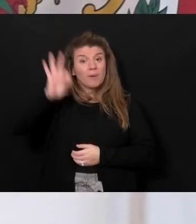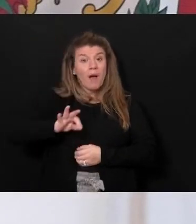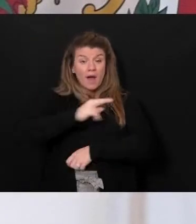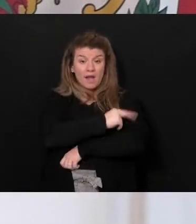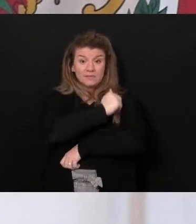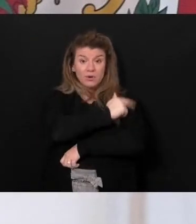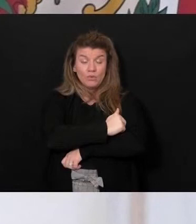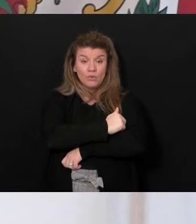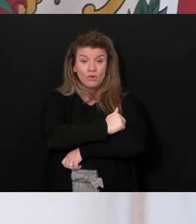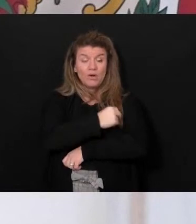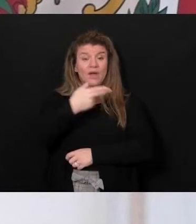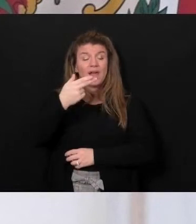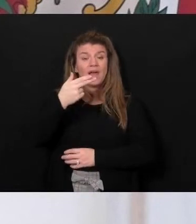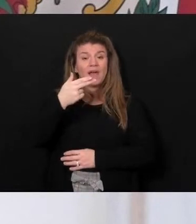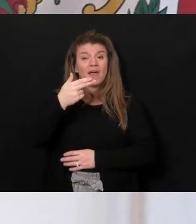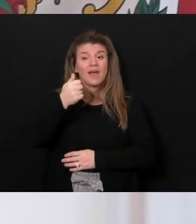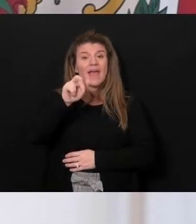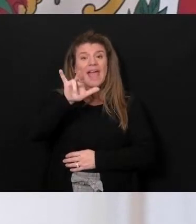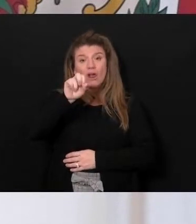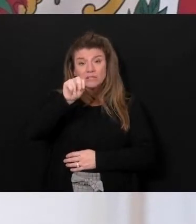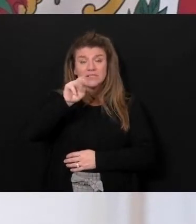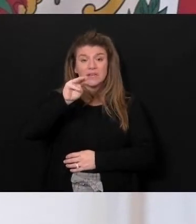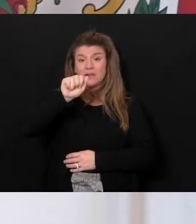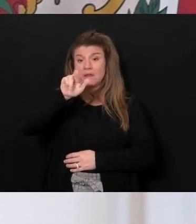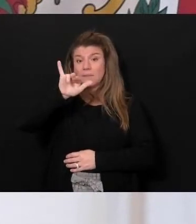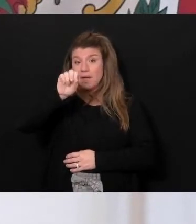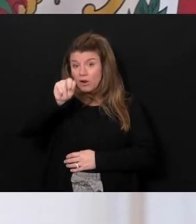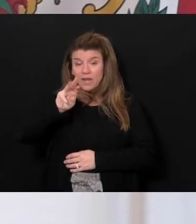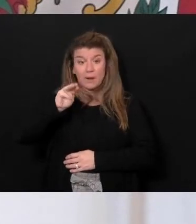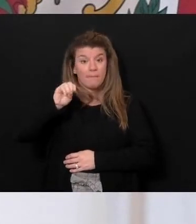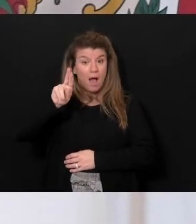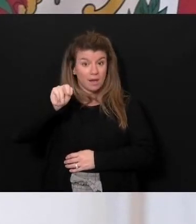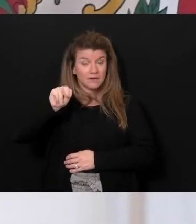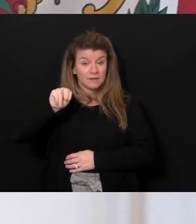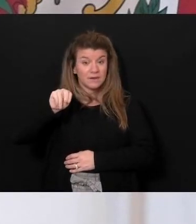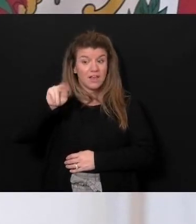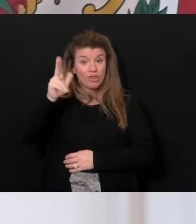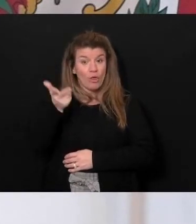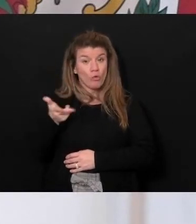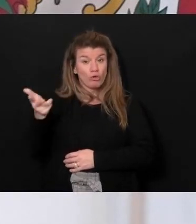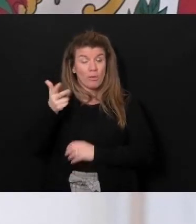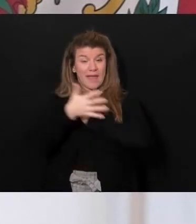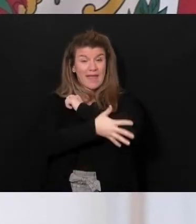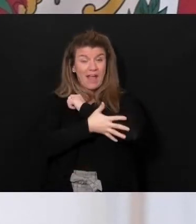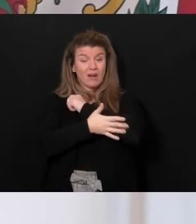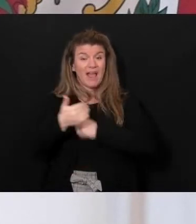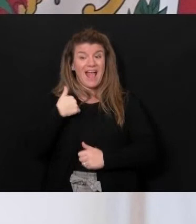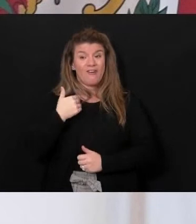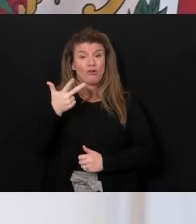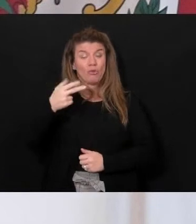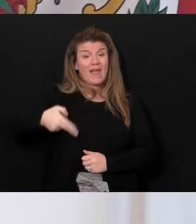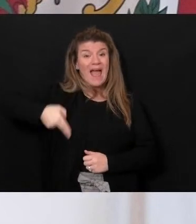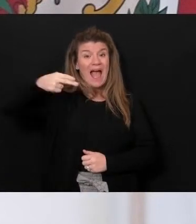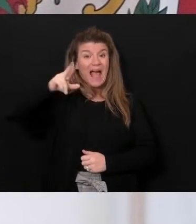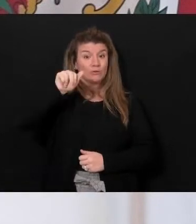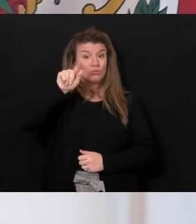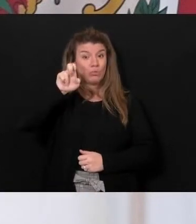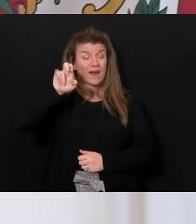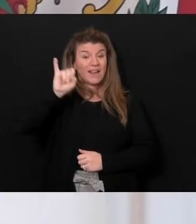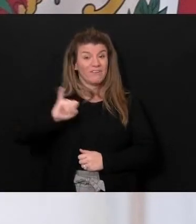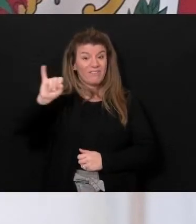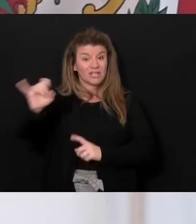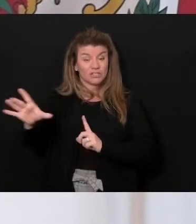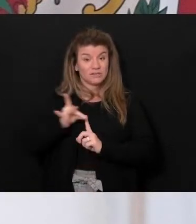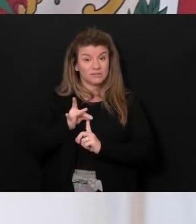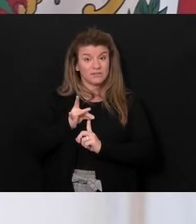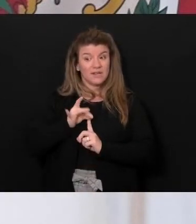Hospital. Harrison, Marion, and Monongahela counties have the 3 highest rates of infection. This requires